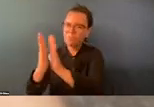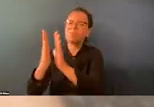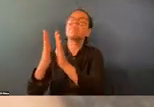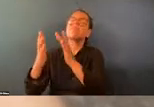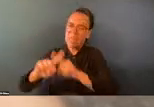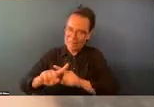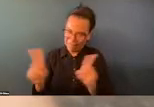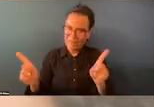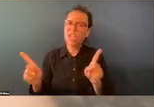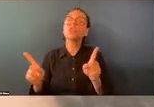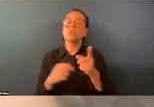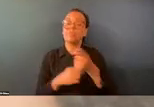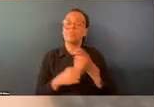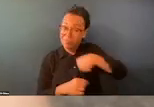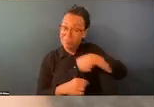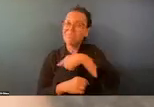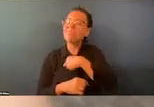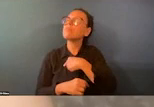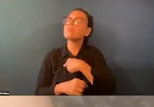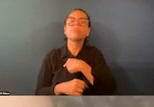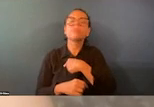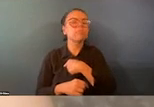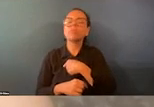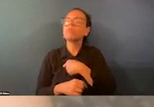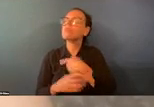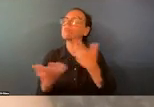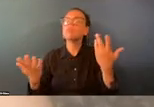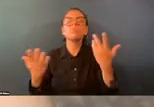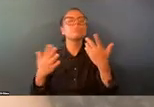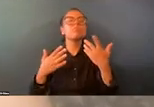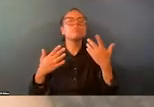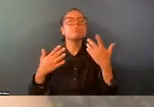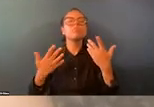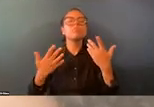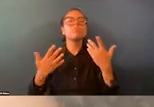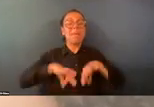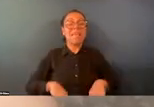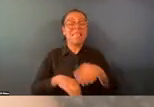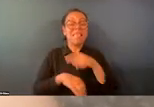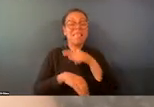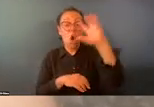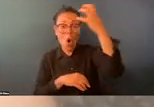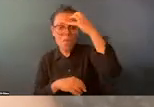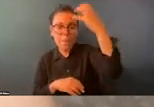we are facing when we are working with the government, that the woman really